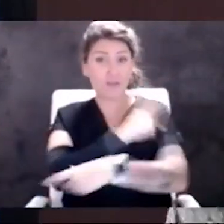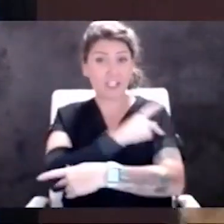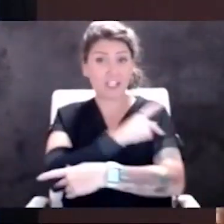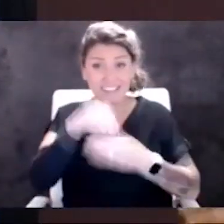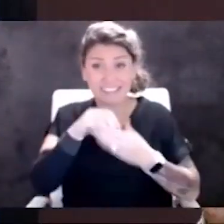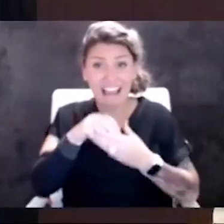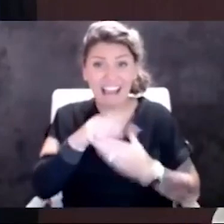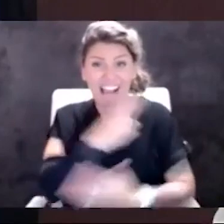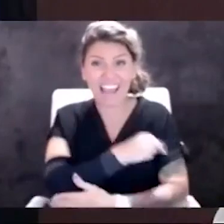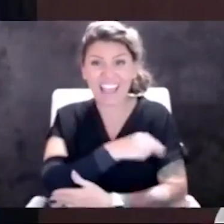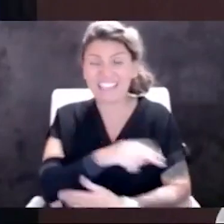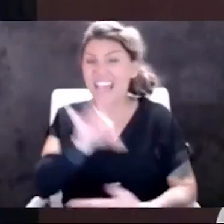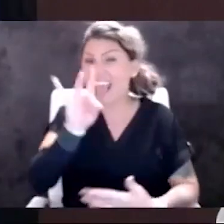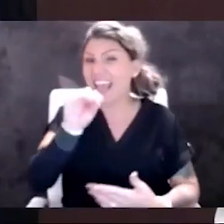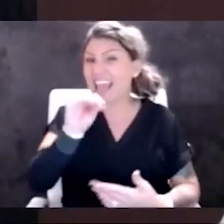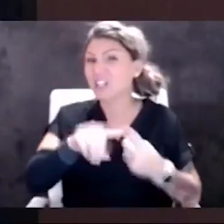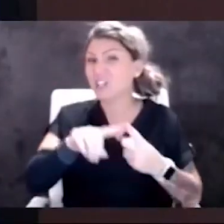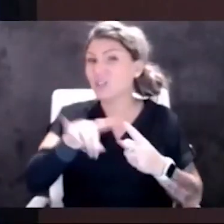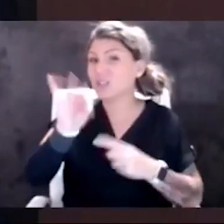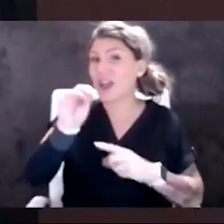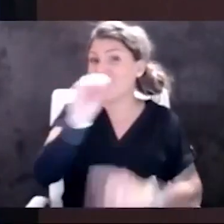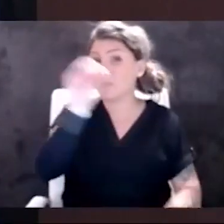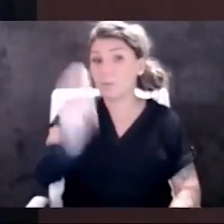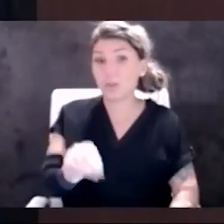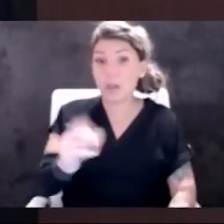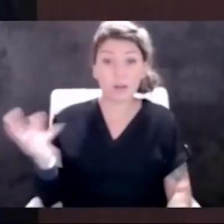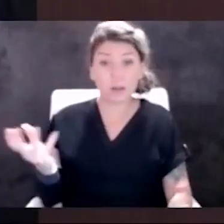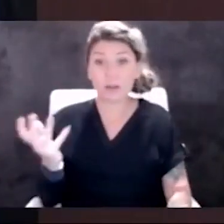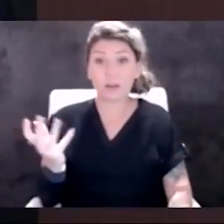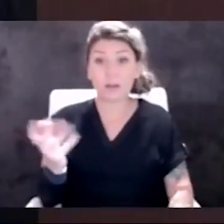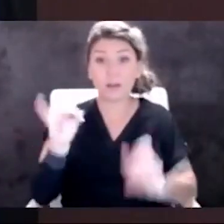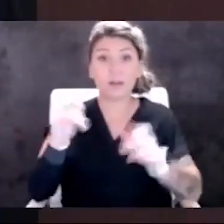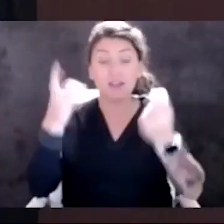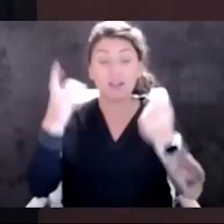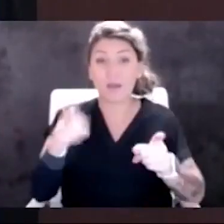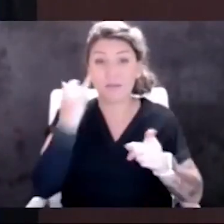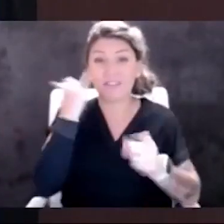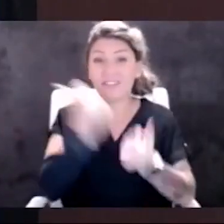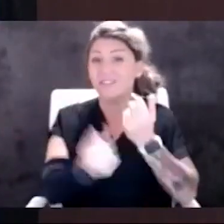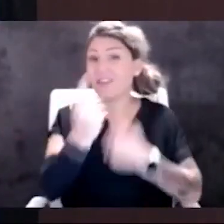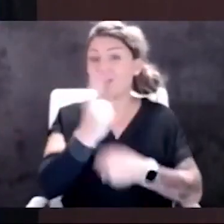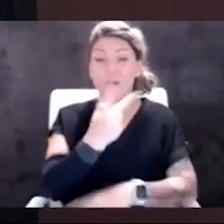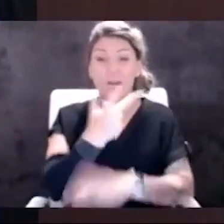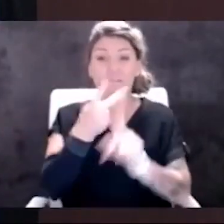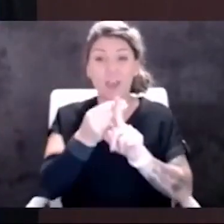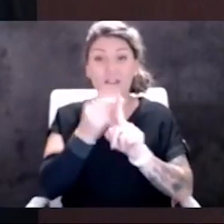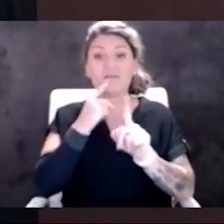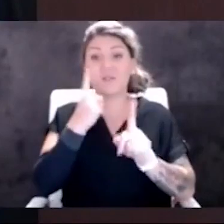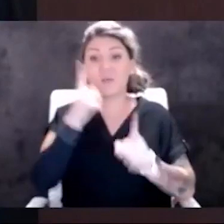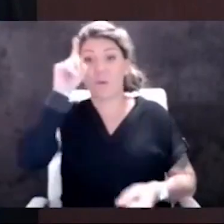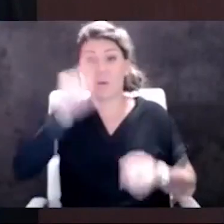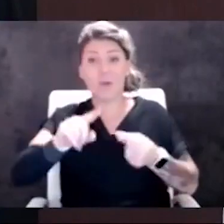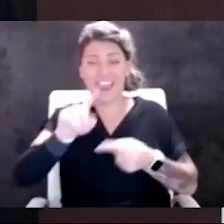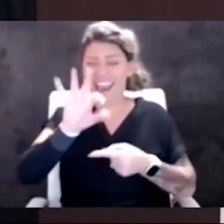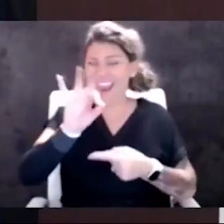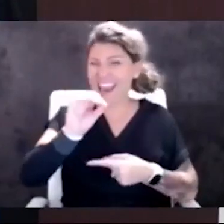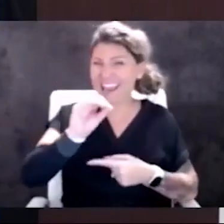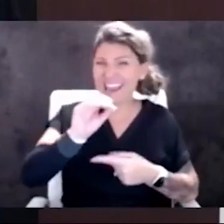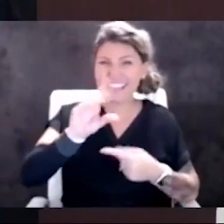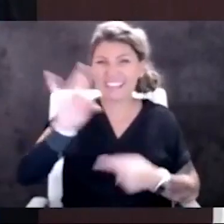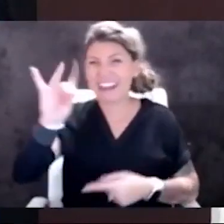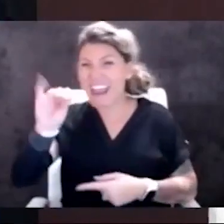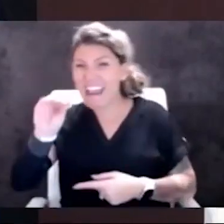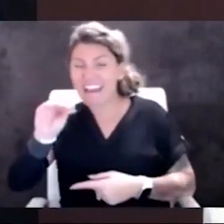to 90%. That's what would happen if everybody was vaccinated. We would reduce the number of COVID patients by 80 or 90%. What